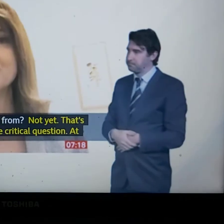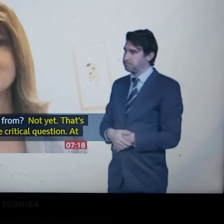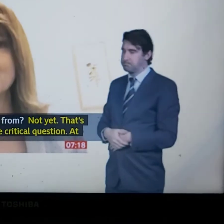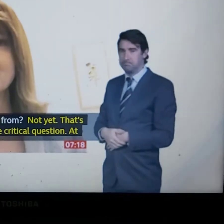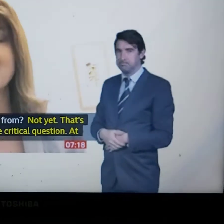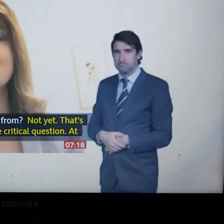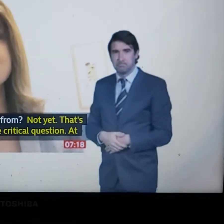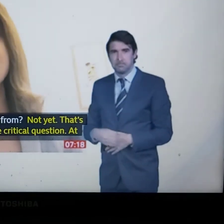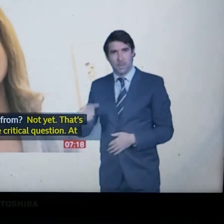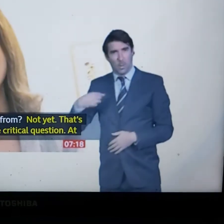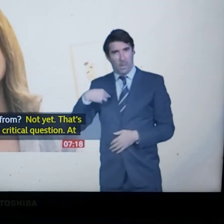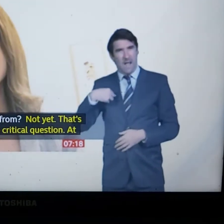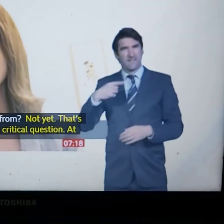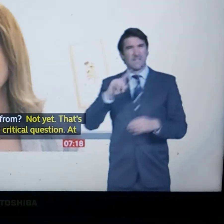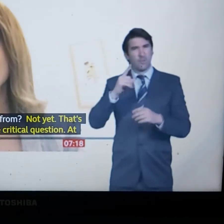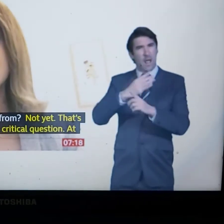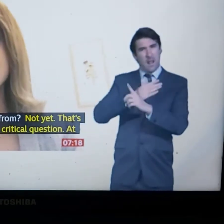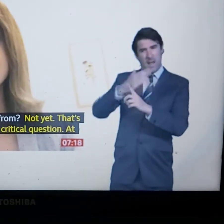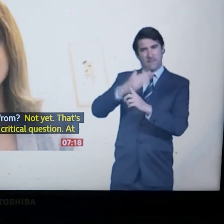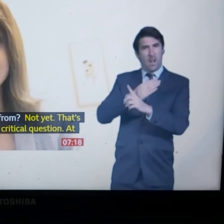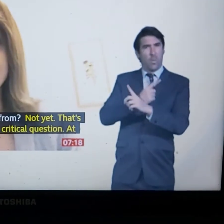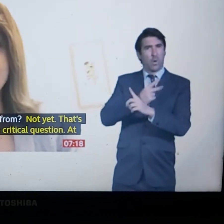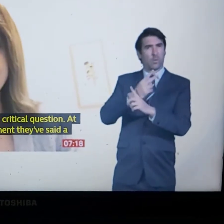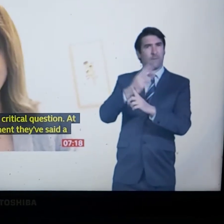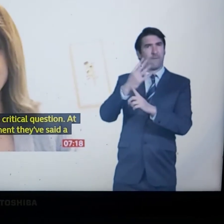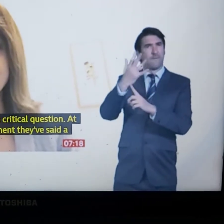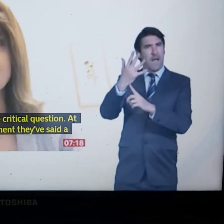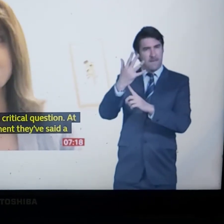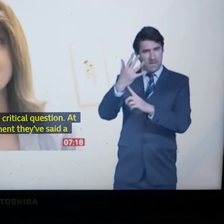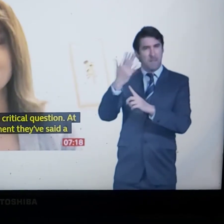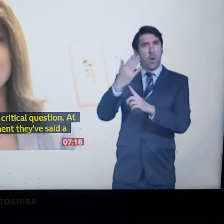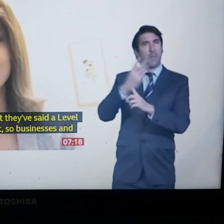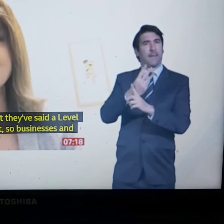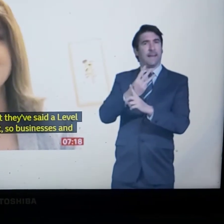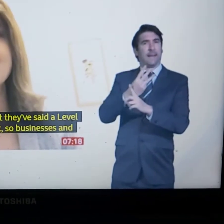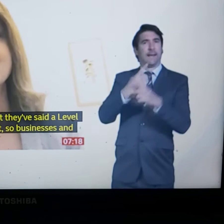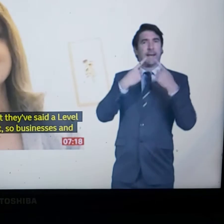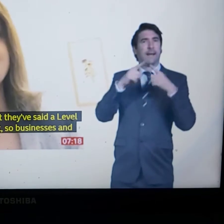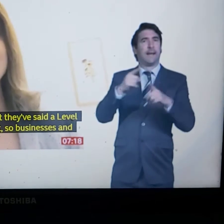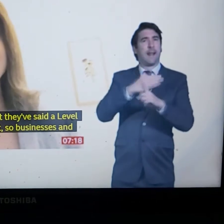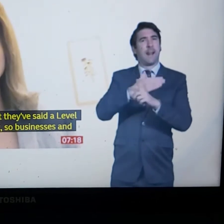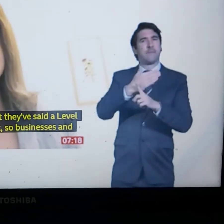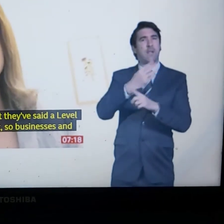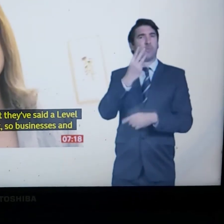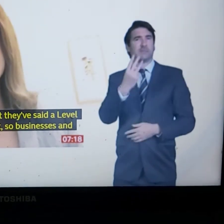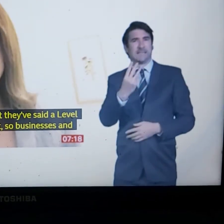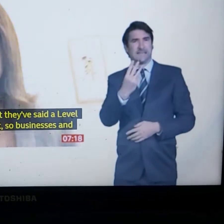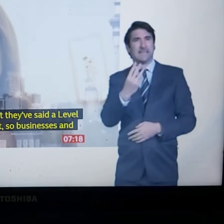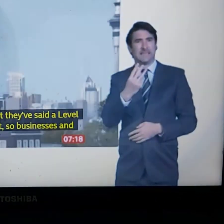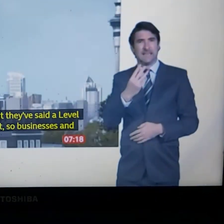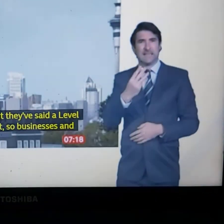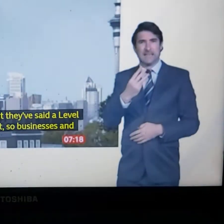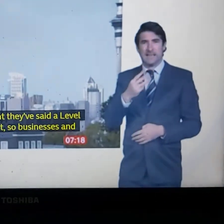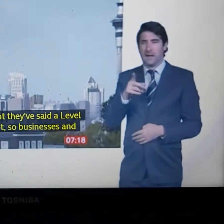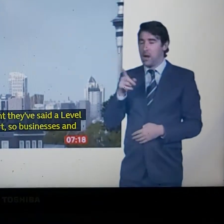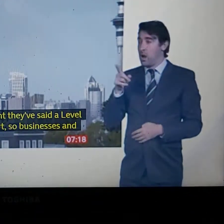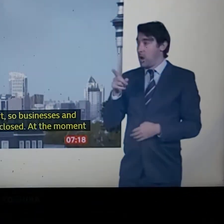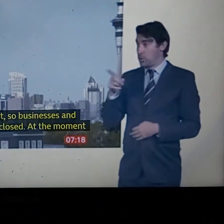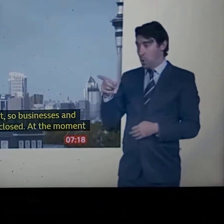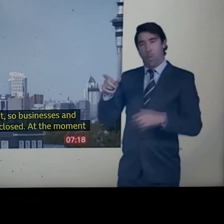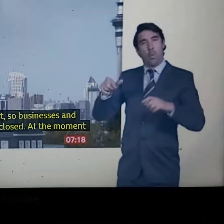from home, schools are closed. And at the moment, they said that's for 3 days, so until midnight on Friday. They're saying what they want to do is identify that